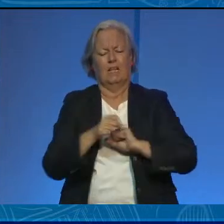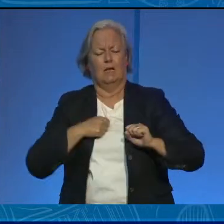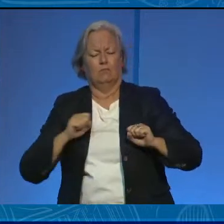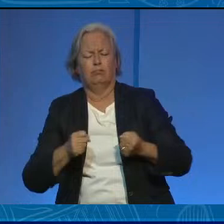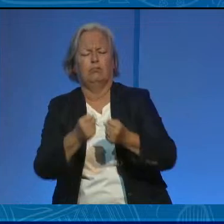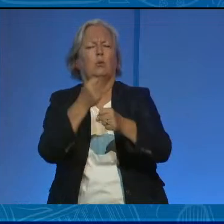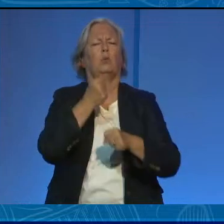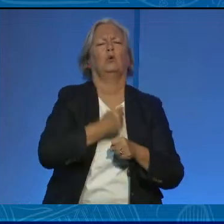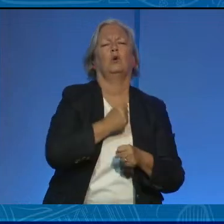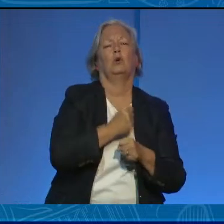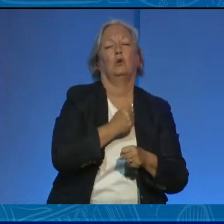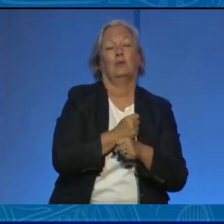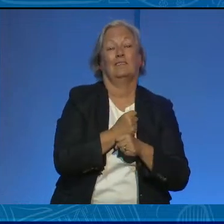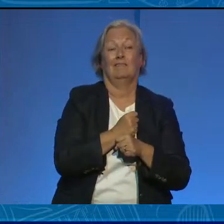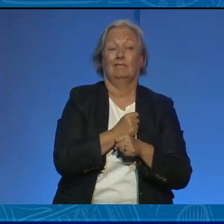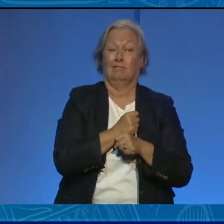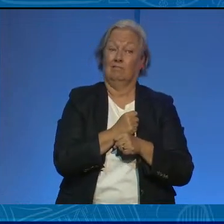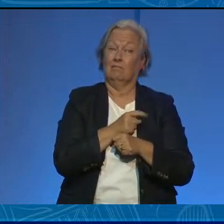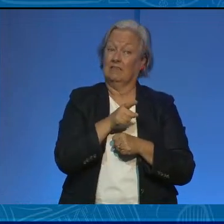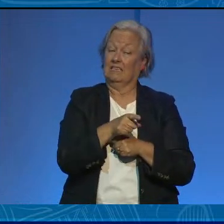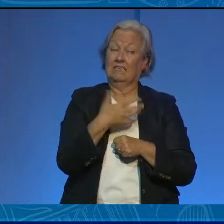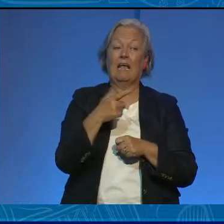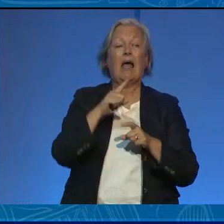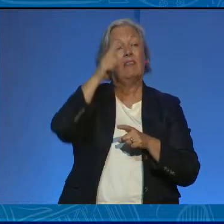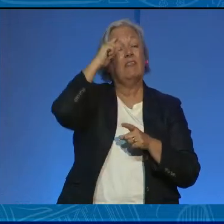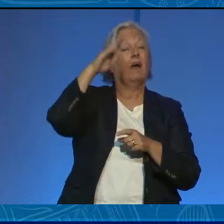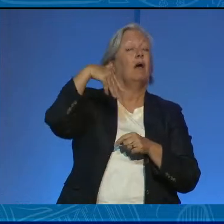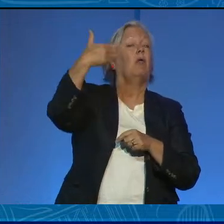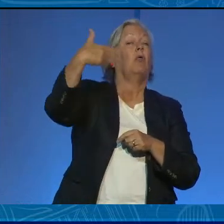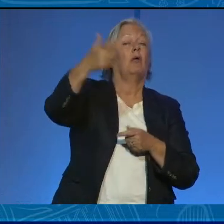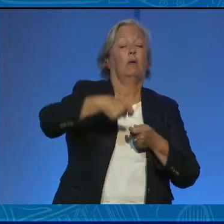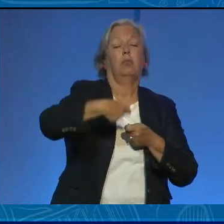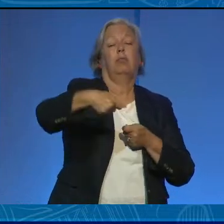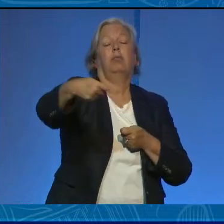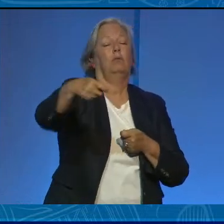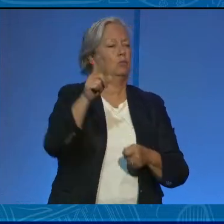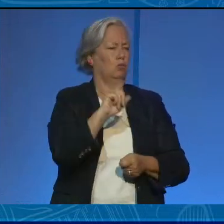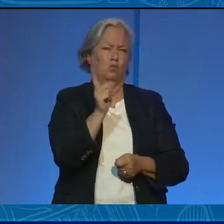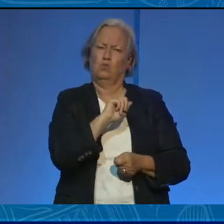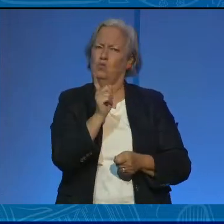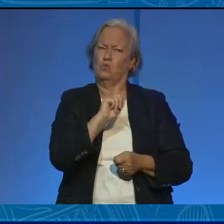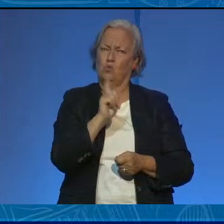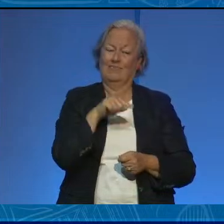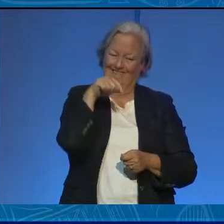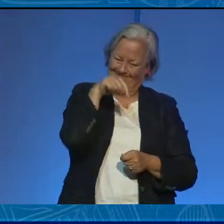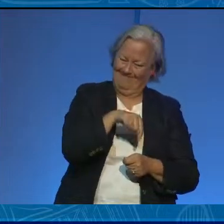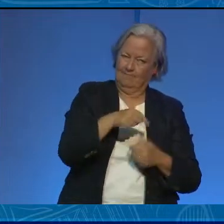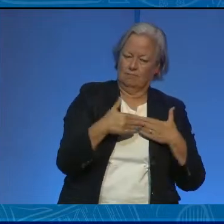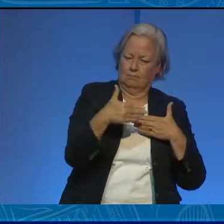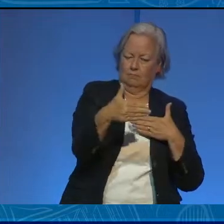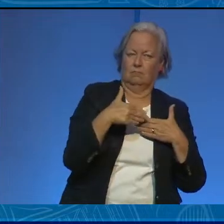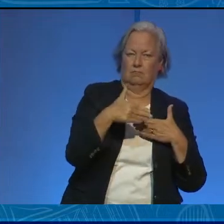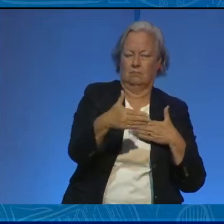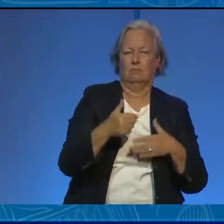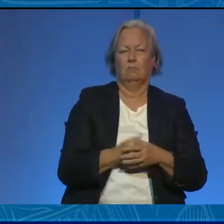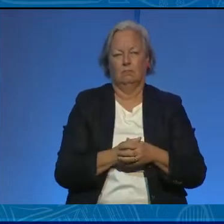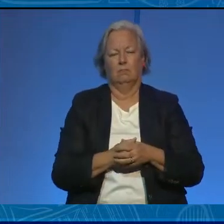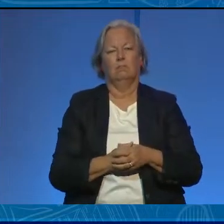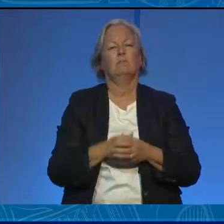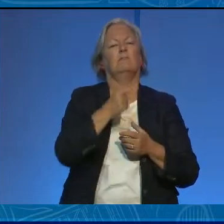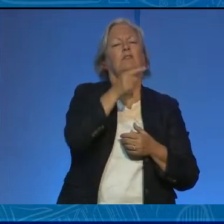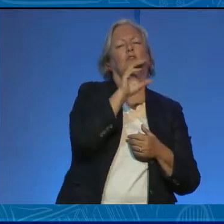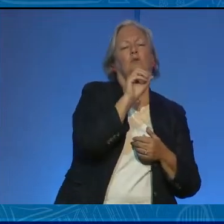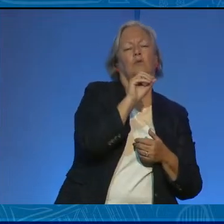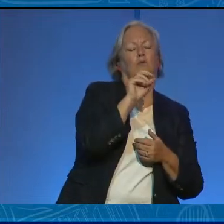Framework with a sense of urgency. The overall theme of the GP 2025, Every Day